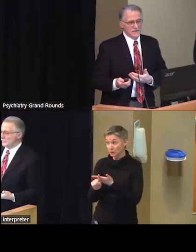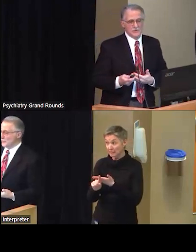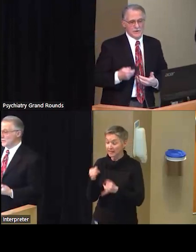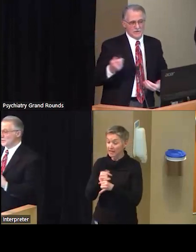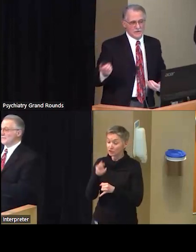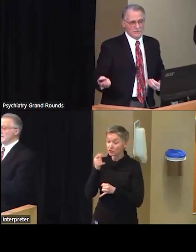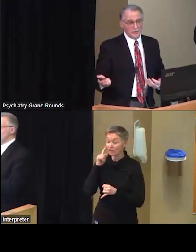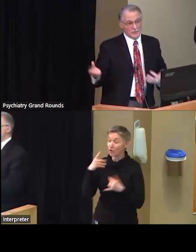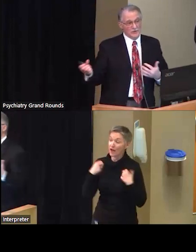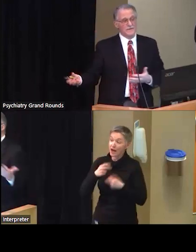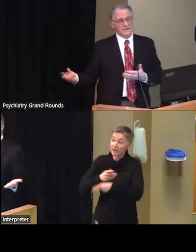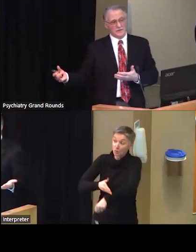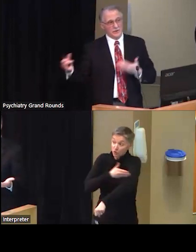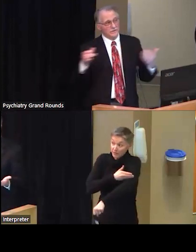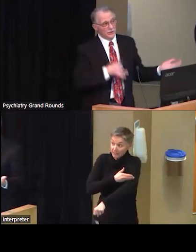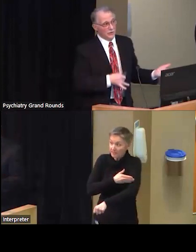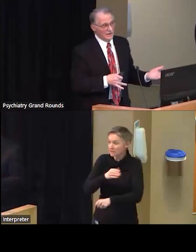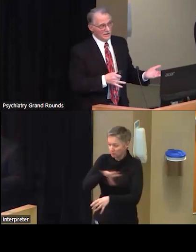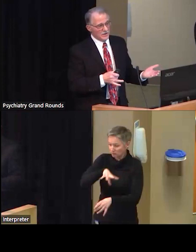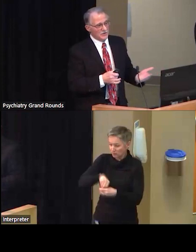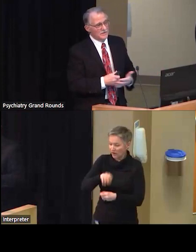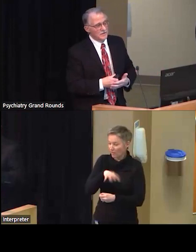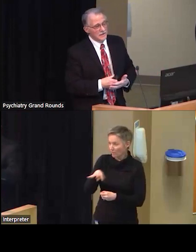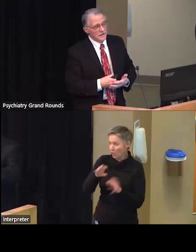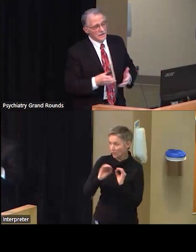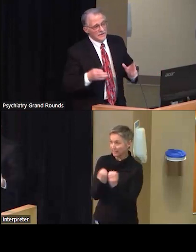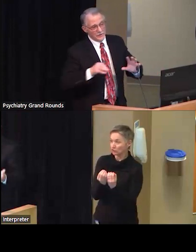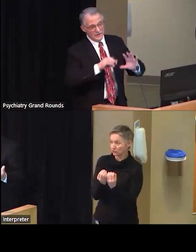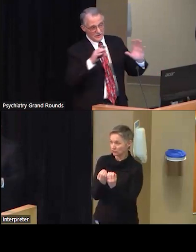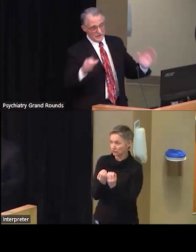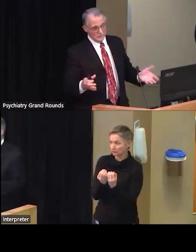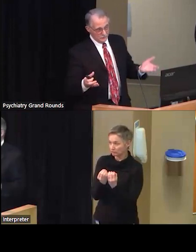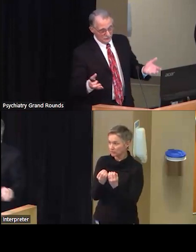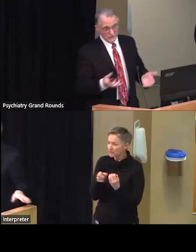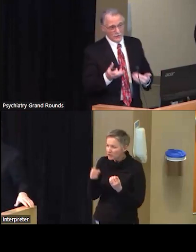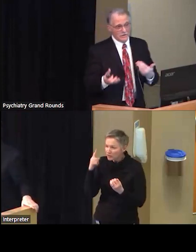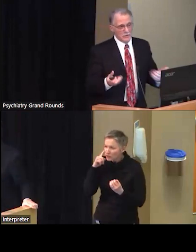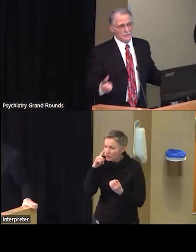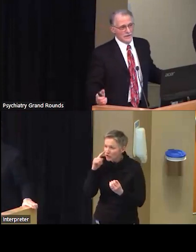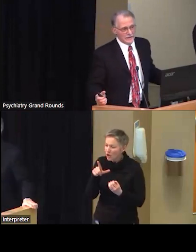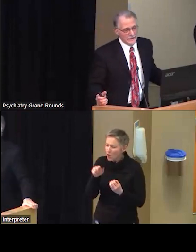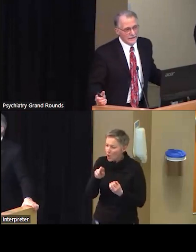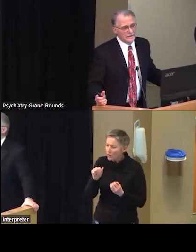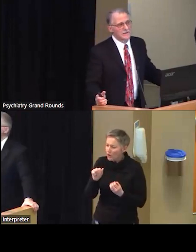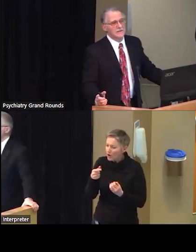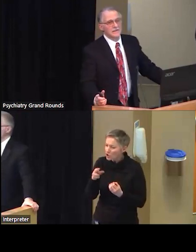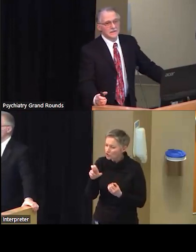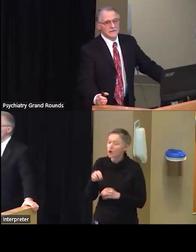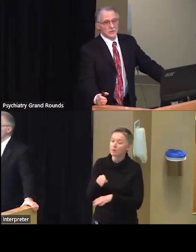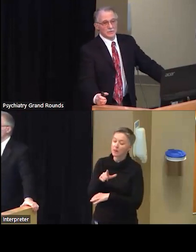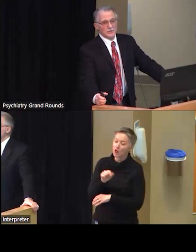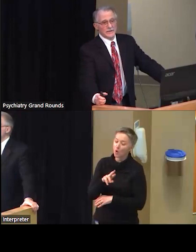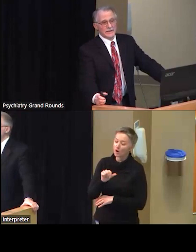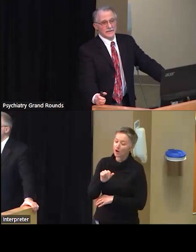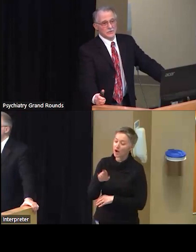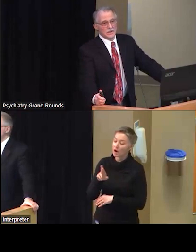the Institute for Healthcare Improvement, which affects 44 organizations that are in this. You heard of the Lorna Breen Act?